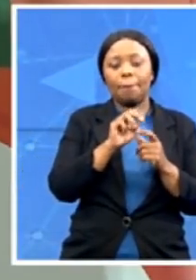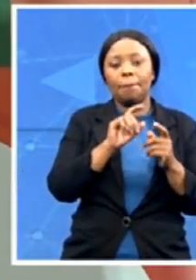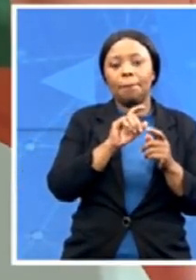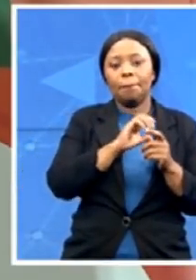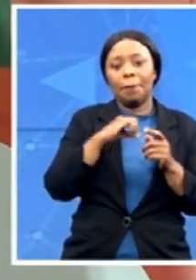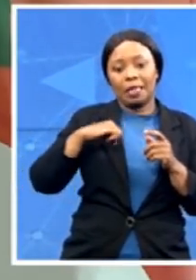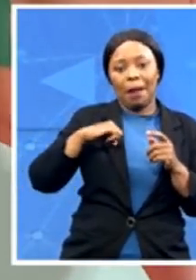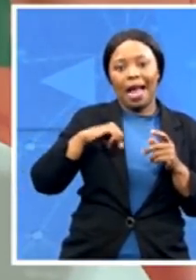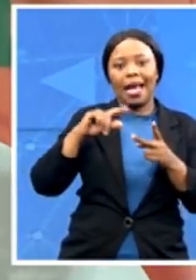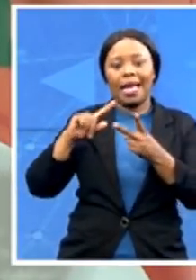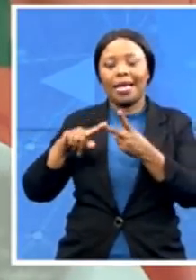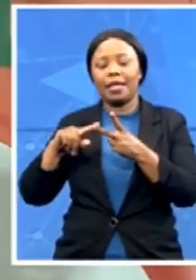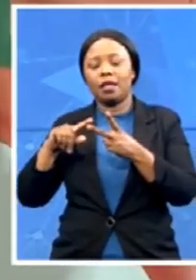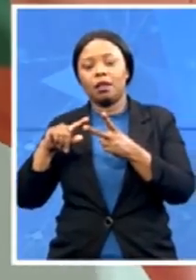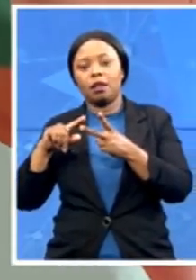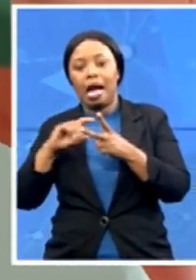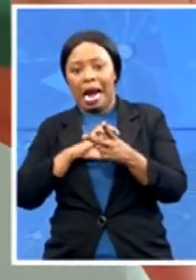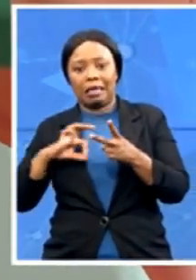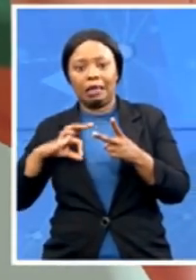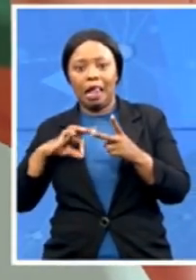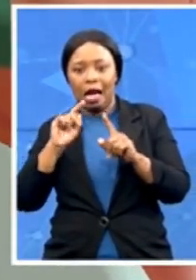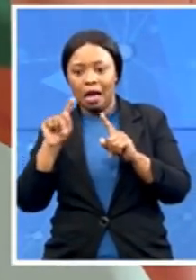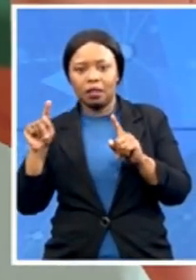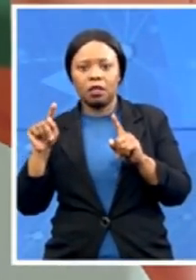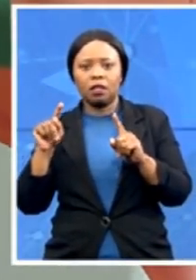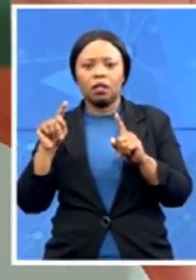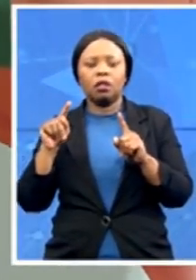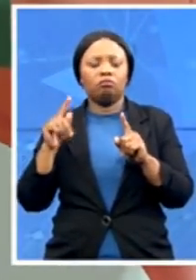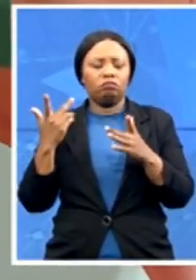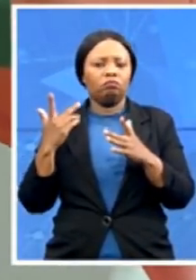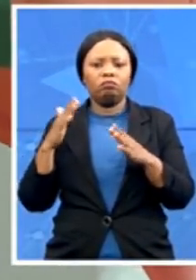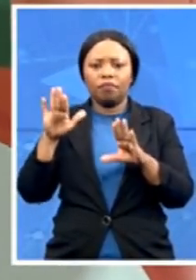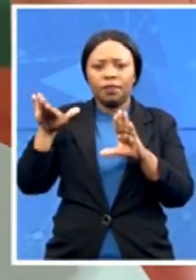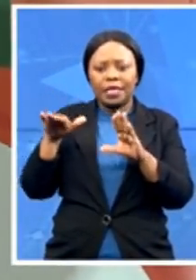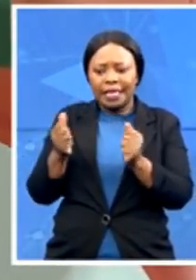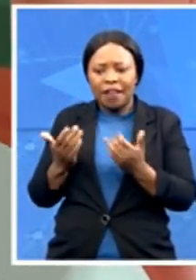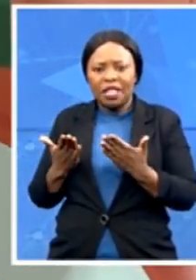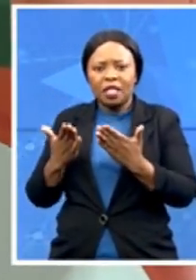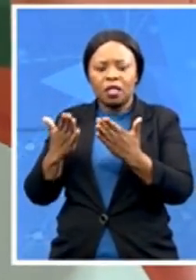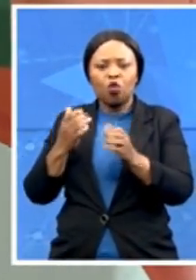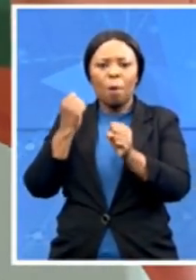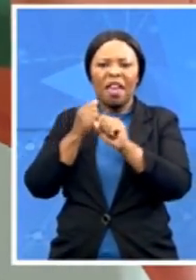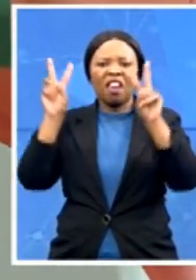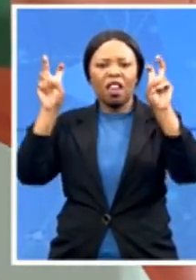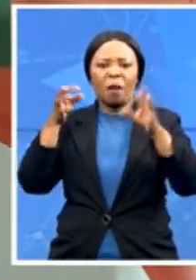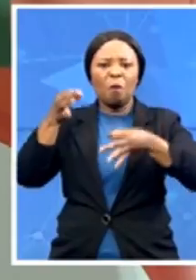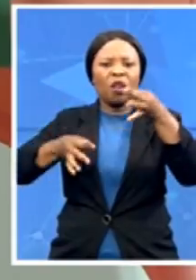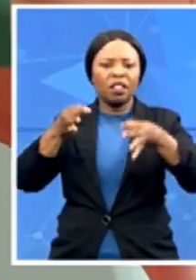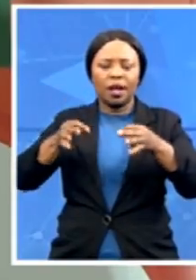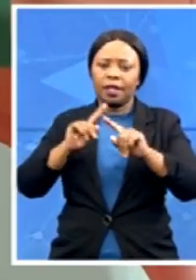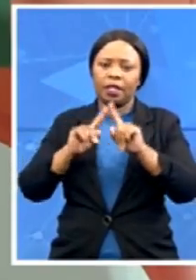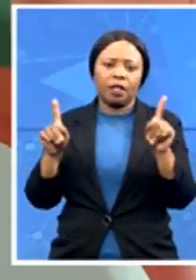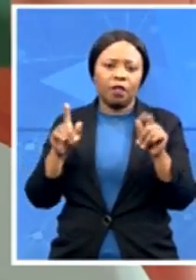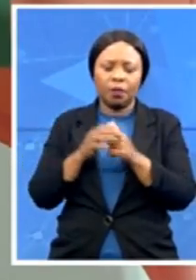the trap of politicizing service delivery and the integrated development plan project, planning